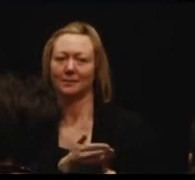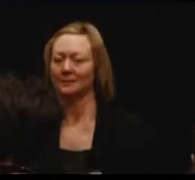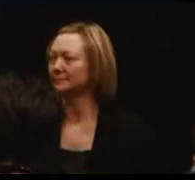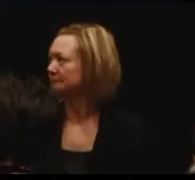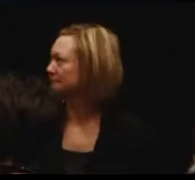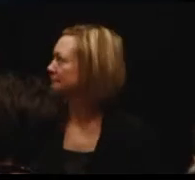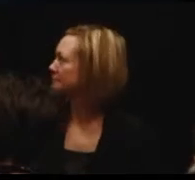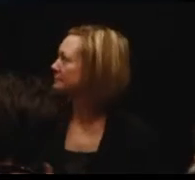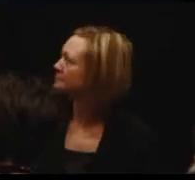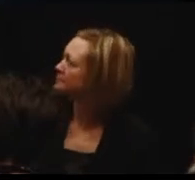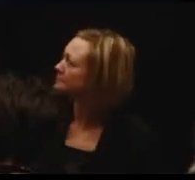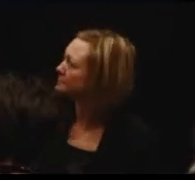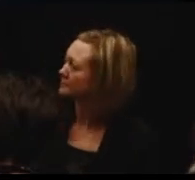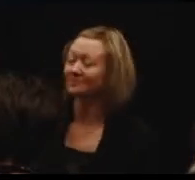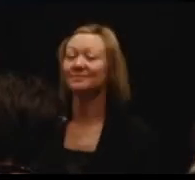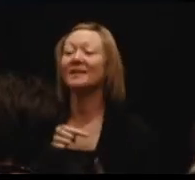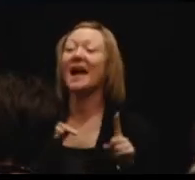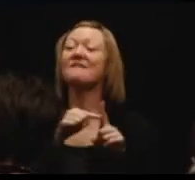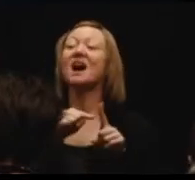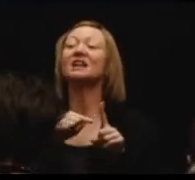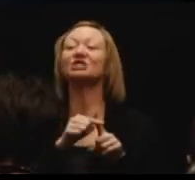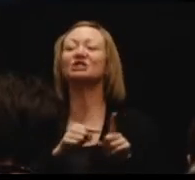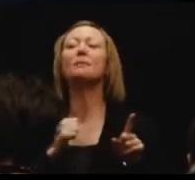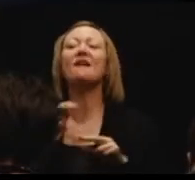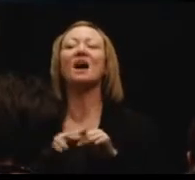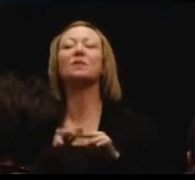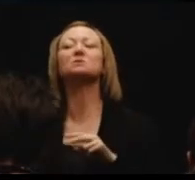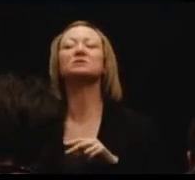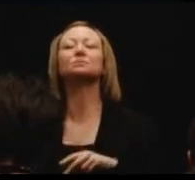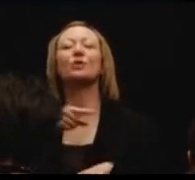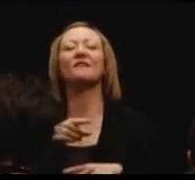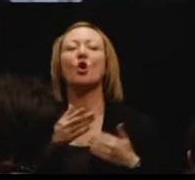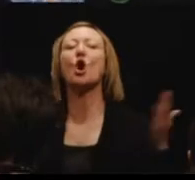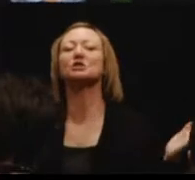well, he has an advantage. My father was a principal there for some time. Of course he was.